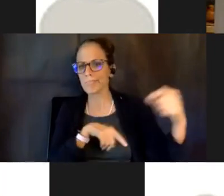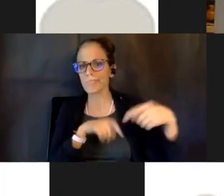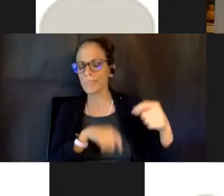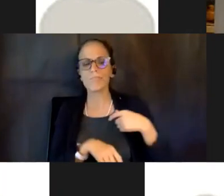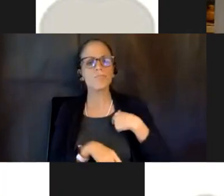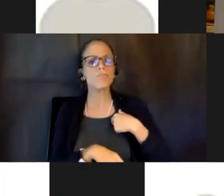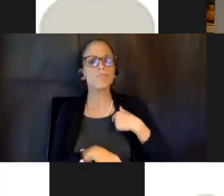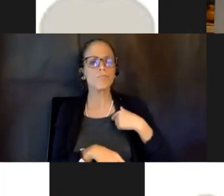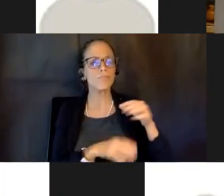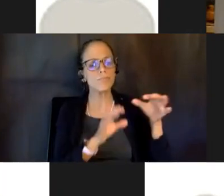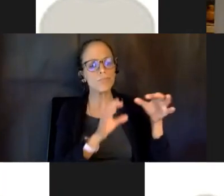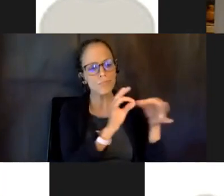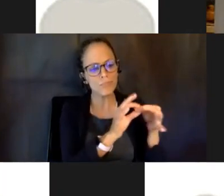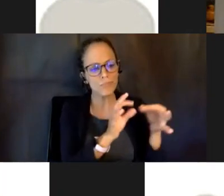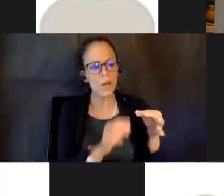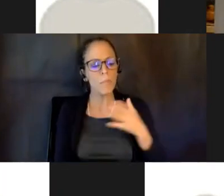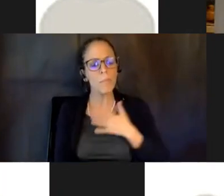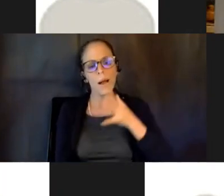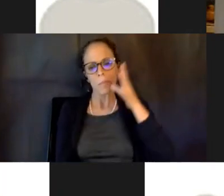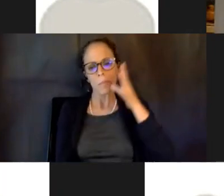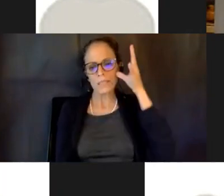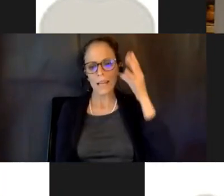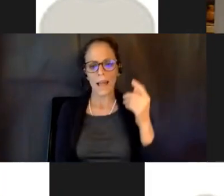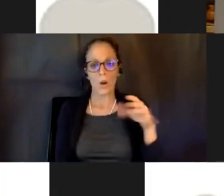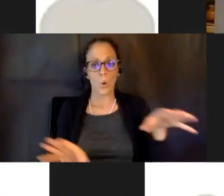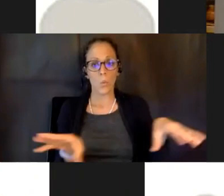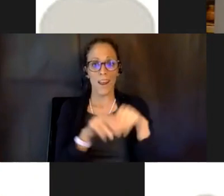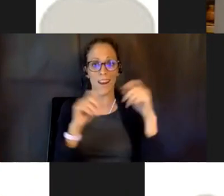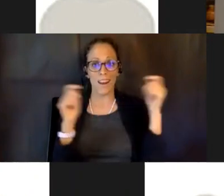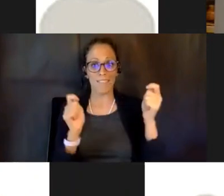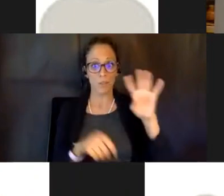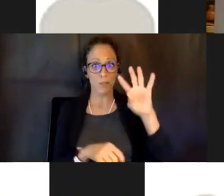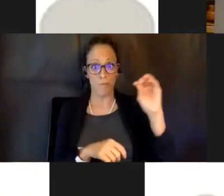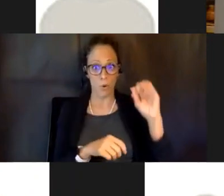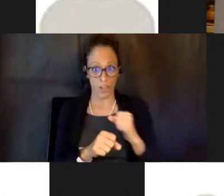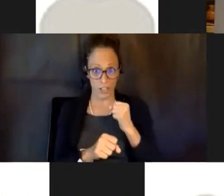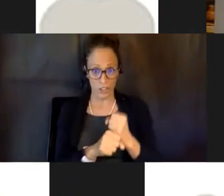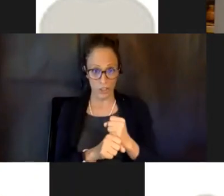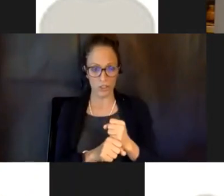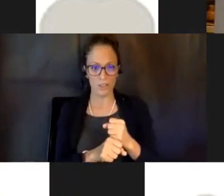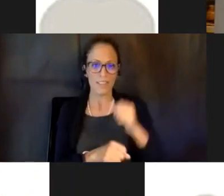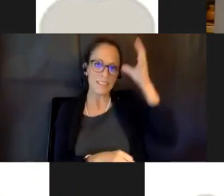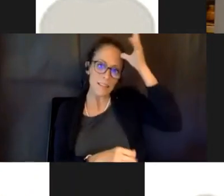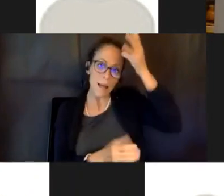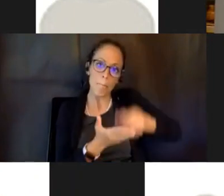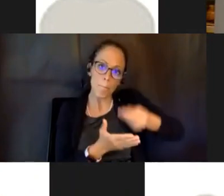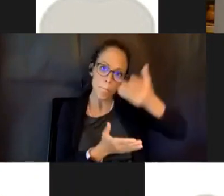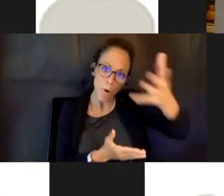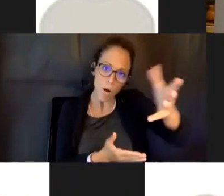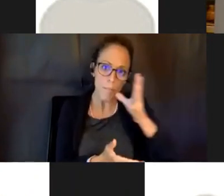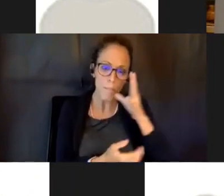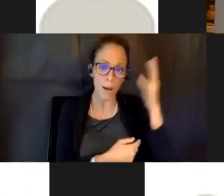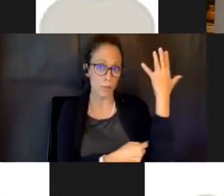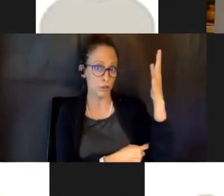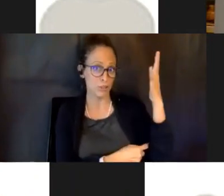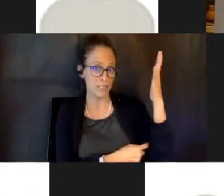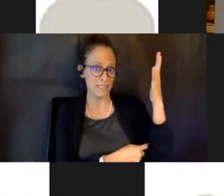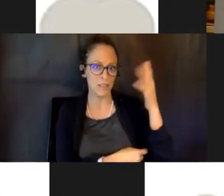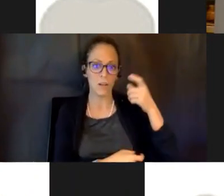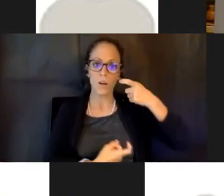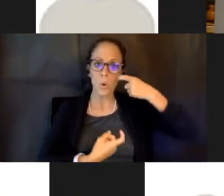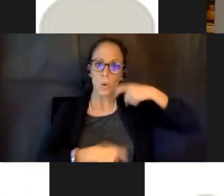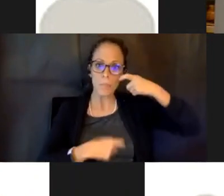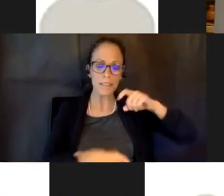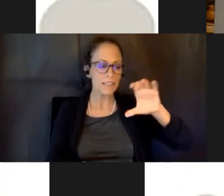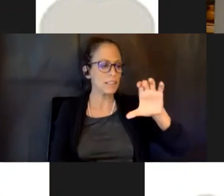how for my parents' 40th wedding anniversary, my father had given my mother a weeping cherry blossom tree that is on the estate. But when my parents